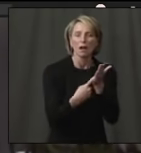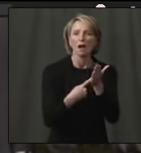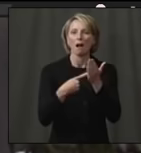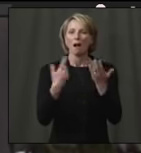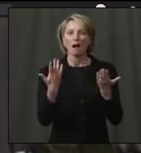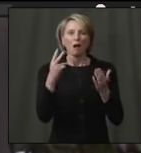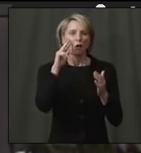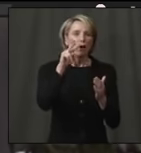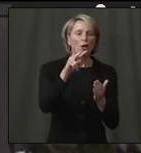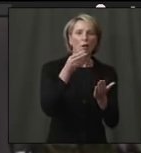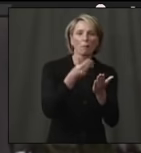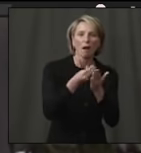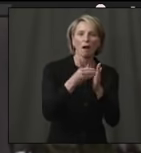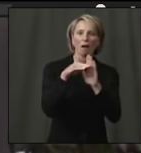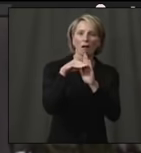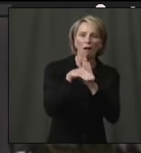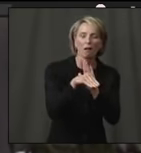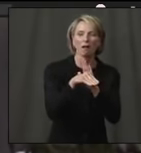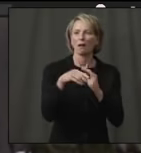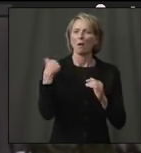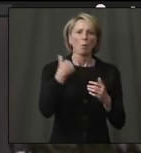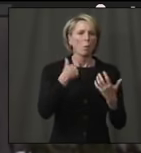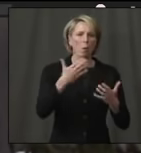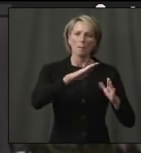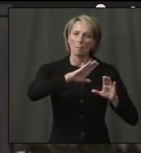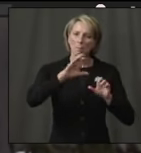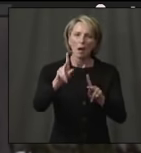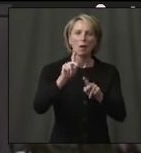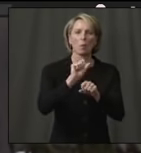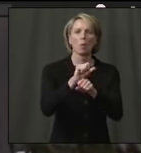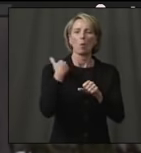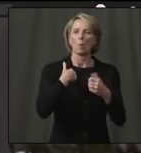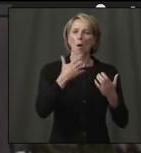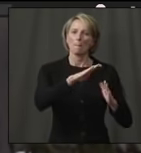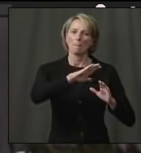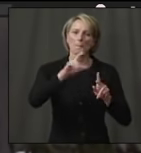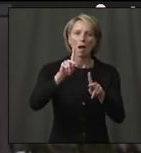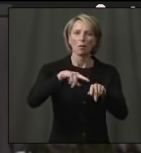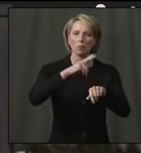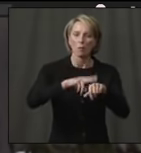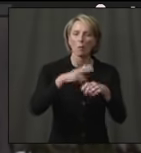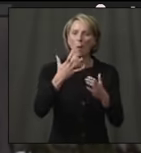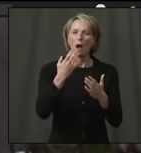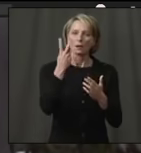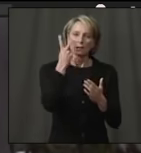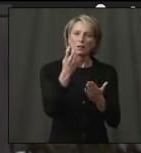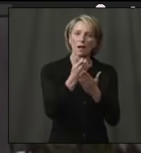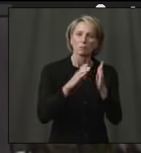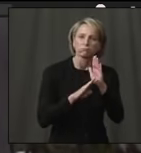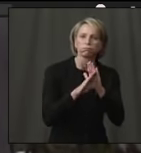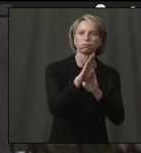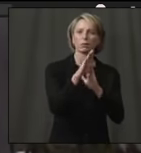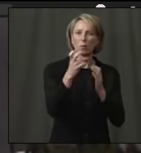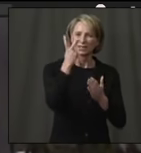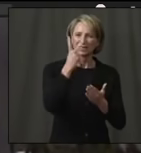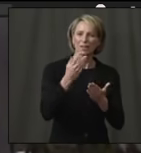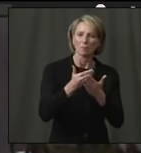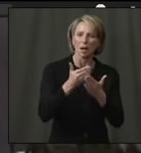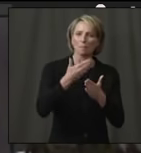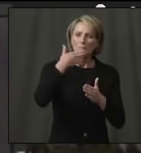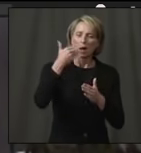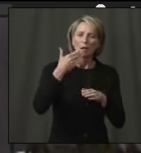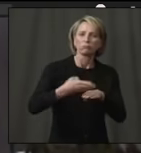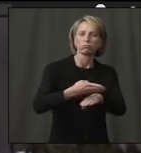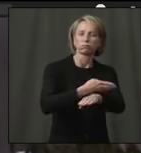capitalistic society, we want to get back to work, we want money to flow again, but I can't stress enough the importance of how this can impact